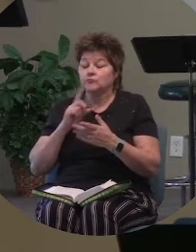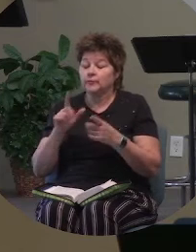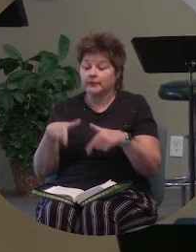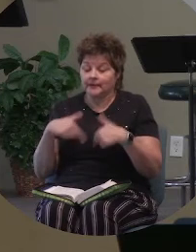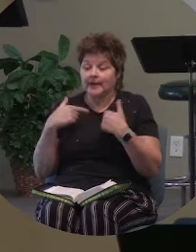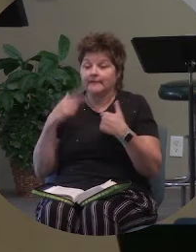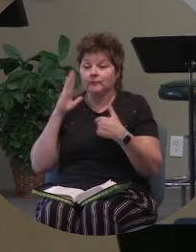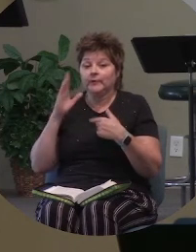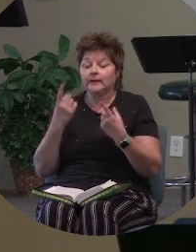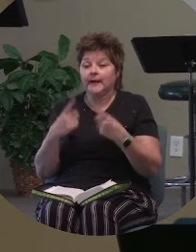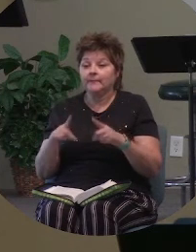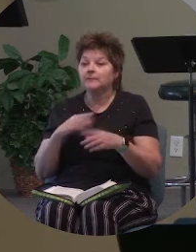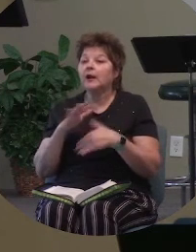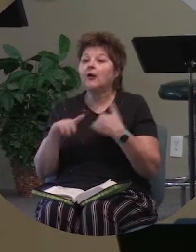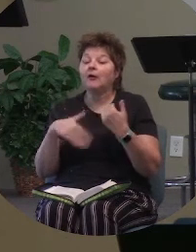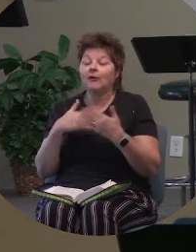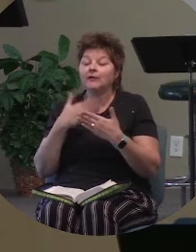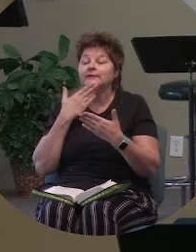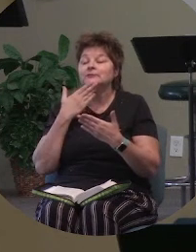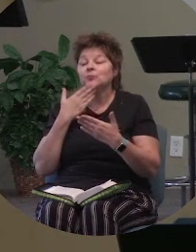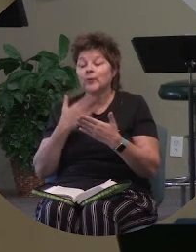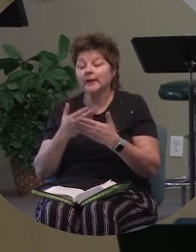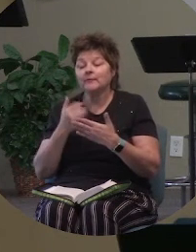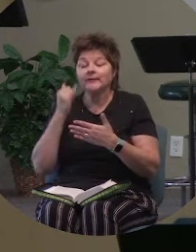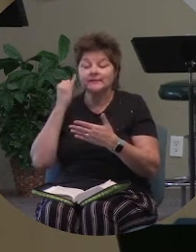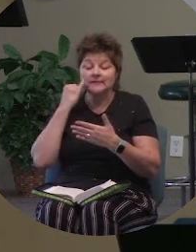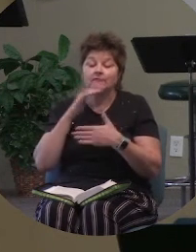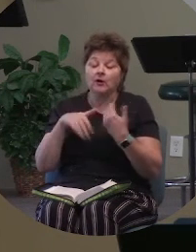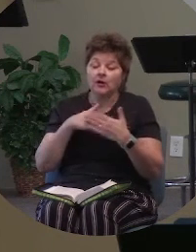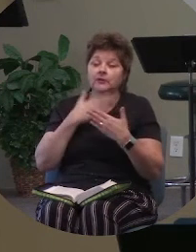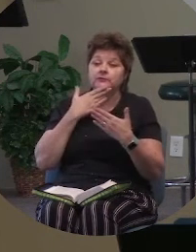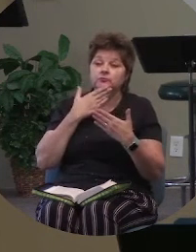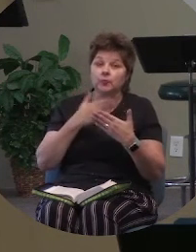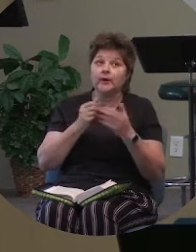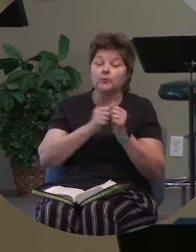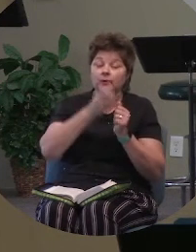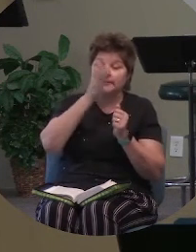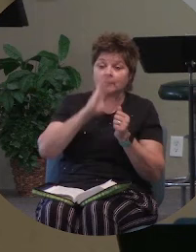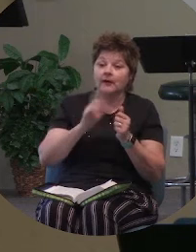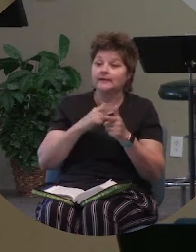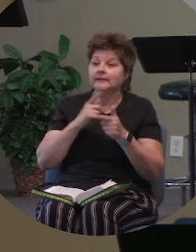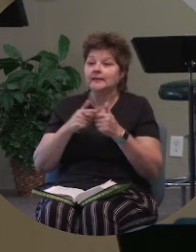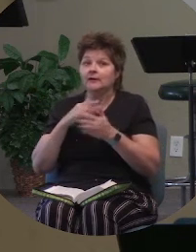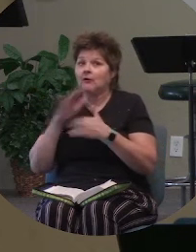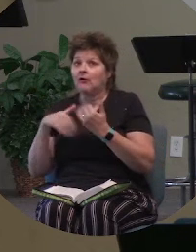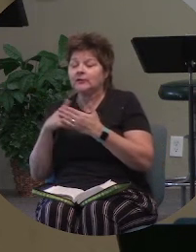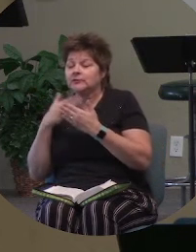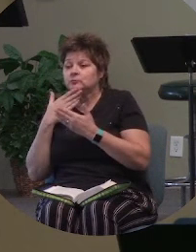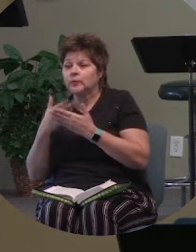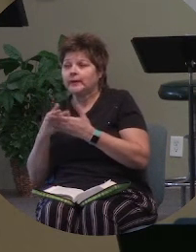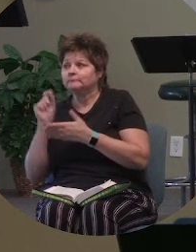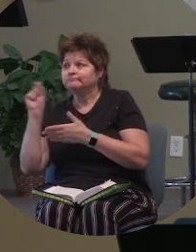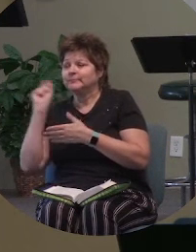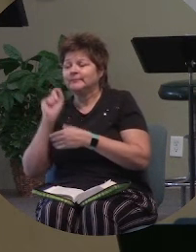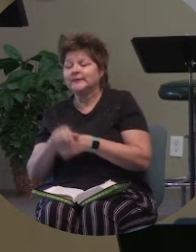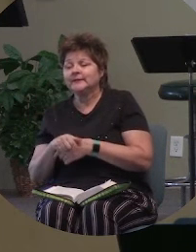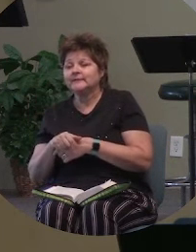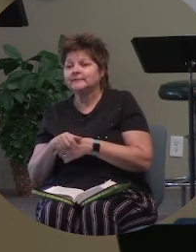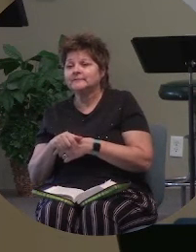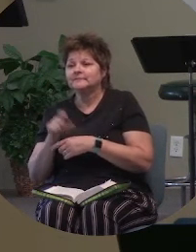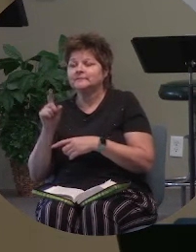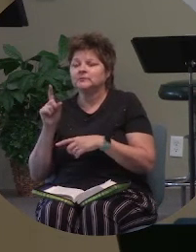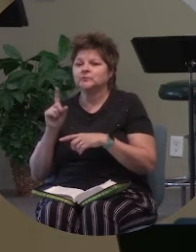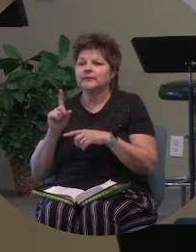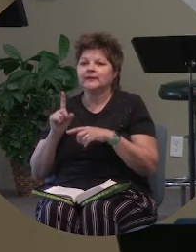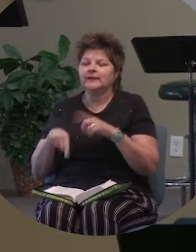But all is well. Because if all is well with God, then all is well, period. Because we can't be